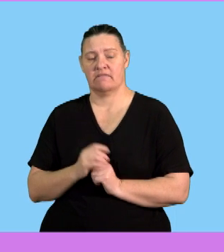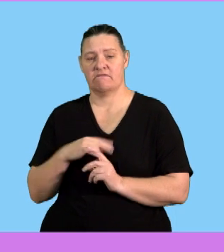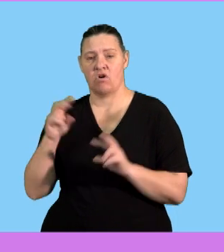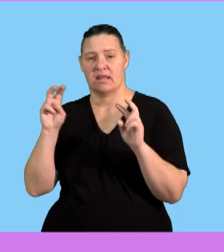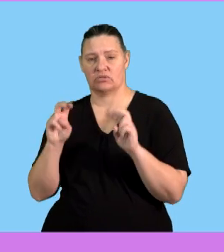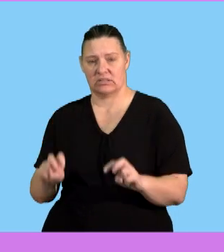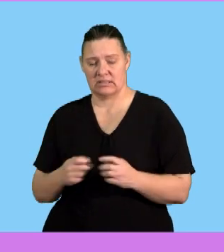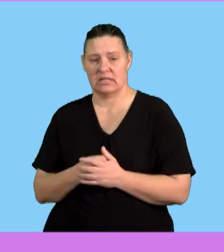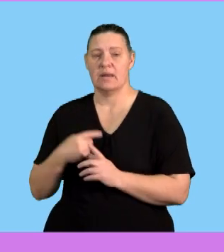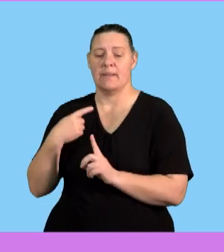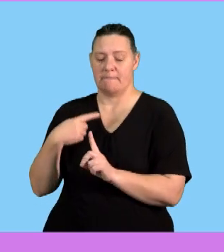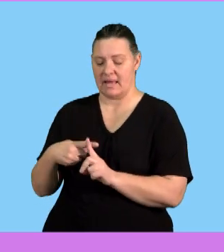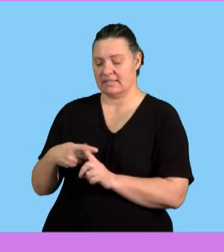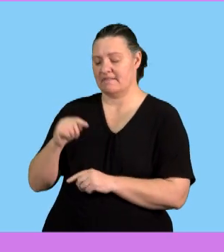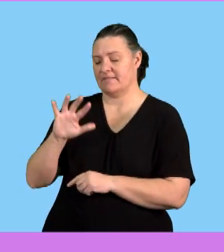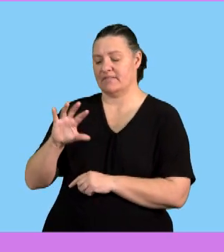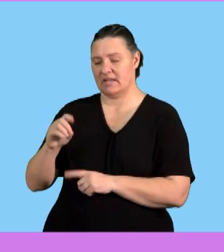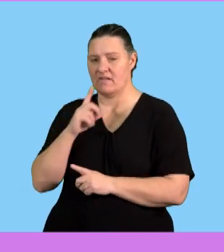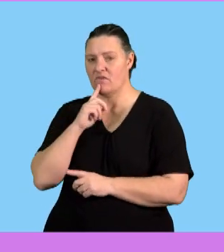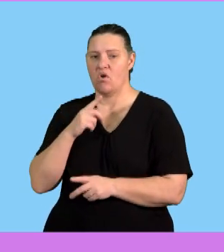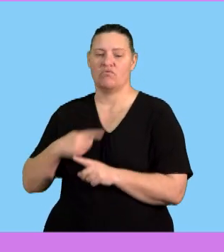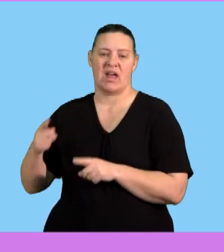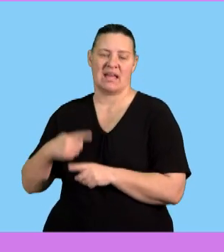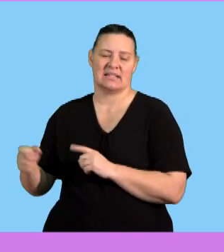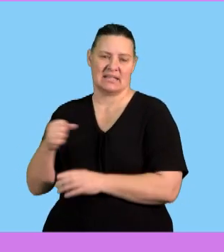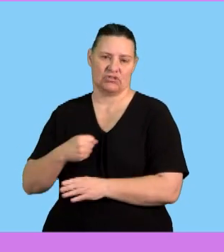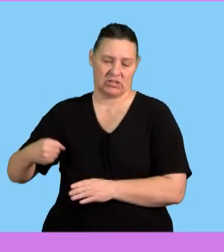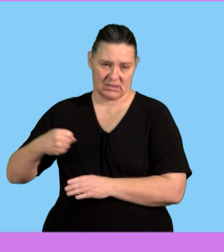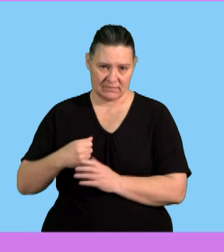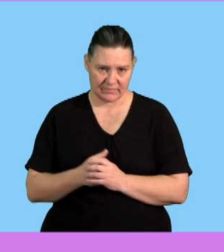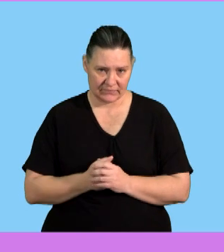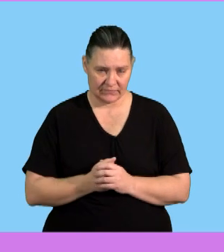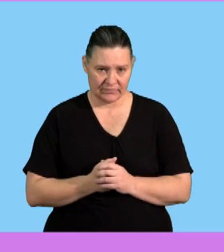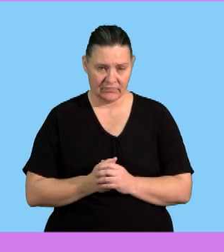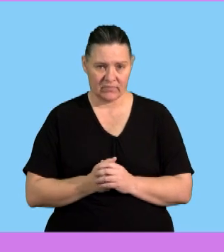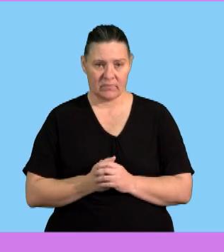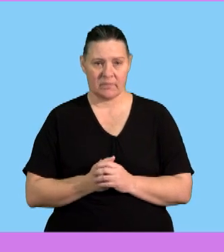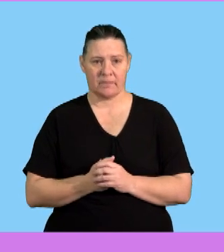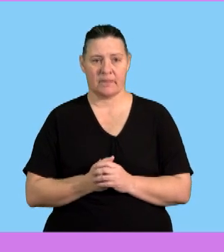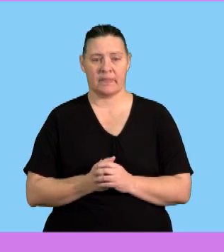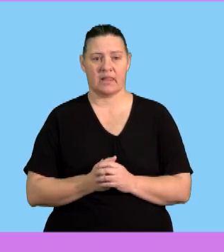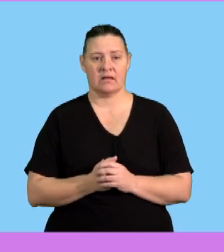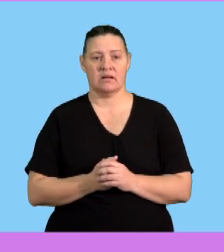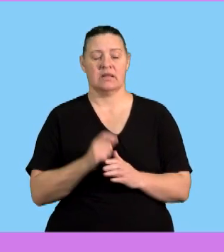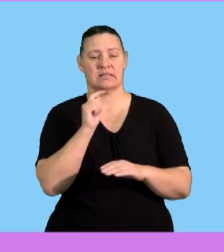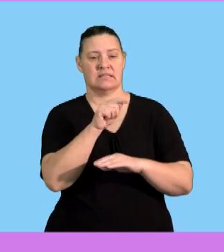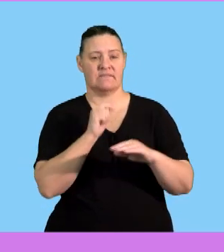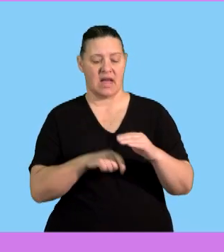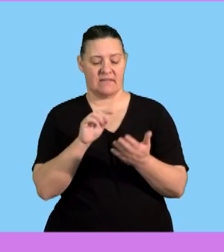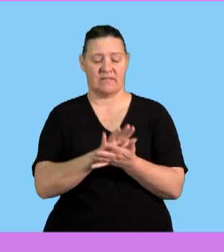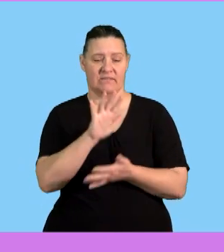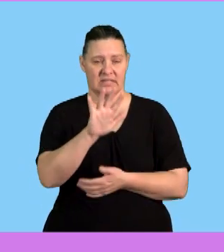the electricity and also the 50 Rand for the kitchen. And then we're going to divide it